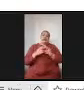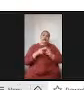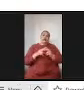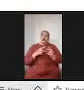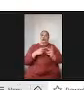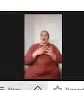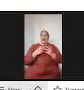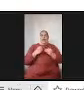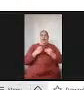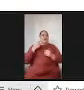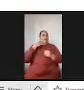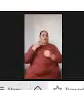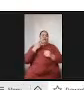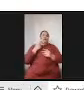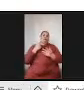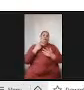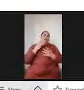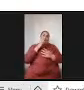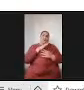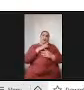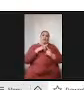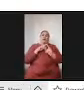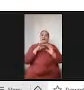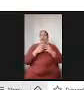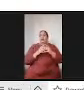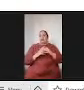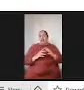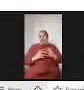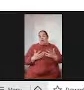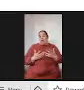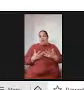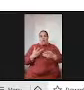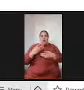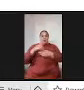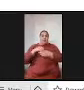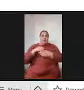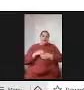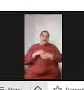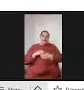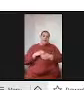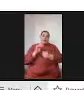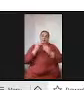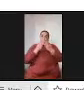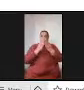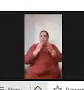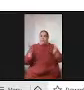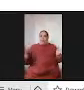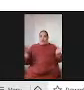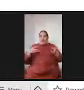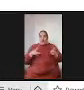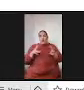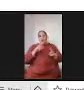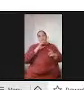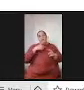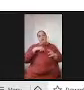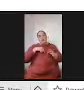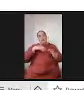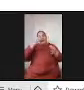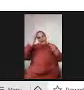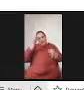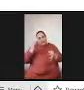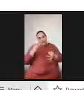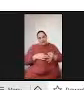in mind. How it fits in the broader scope is that we decided